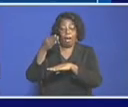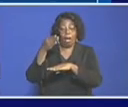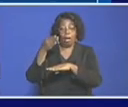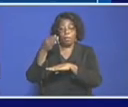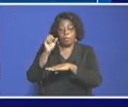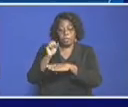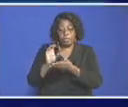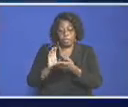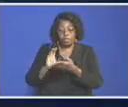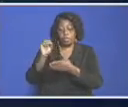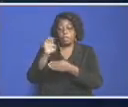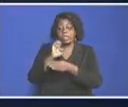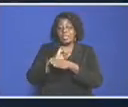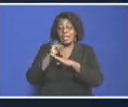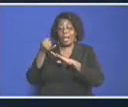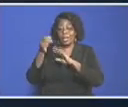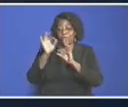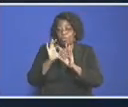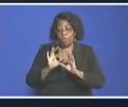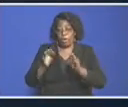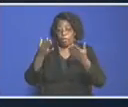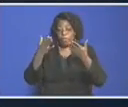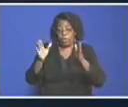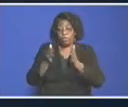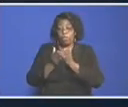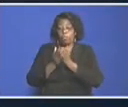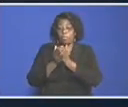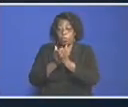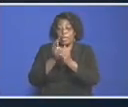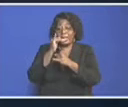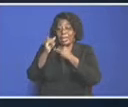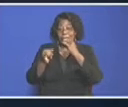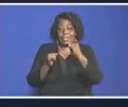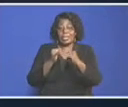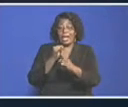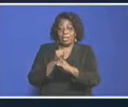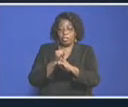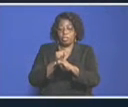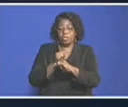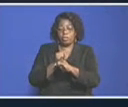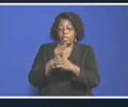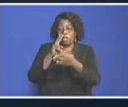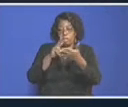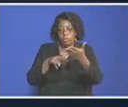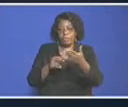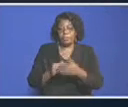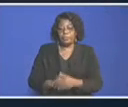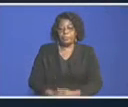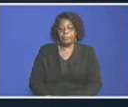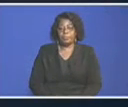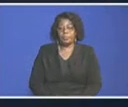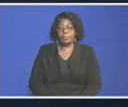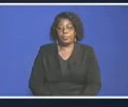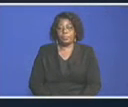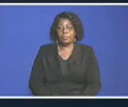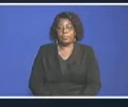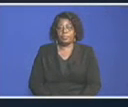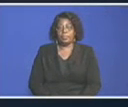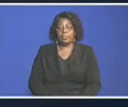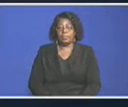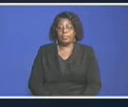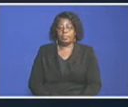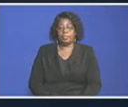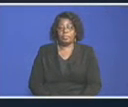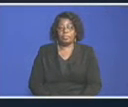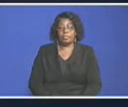and southeast Bahamas on Friday. That's going to do it for your boating forecast. It's time now for your international temperatures, and they are brought to you by